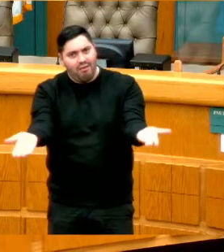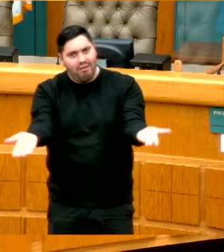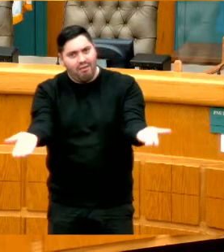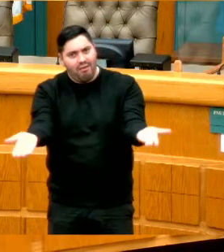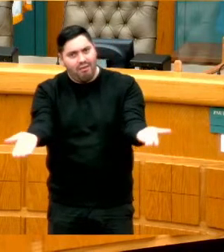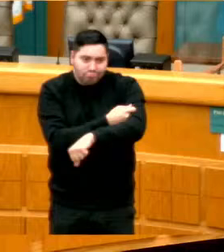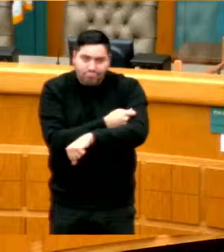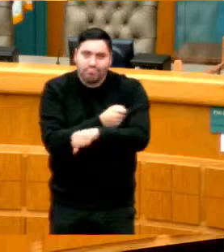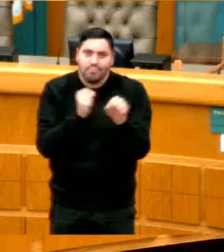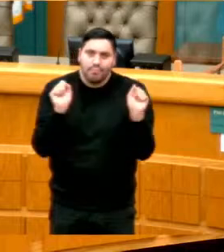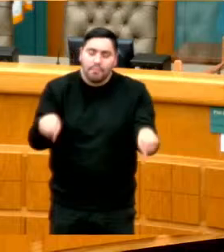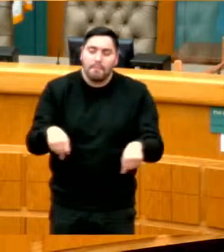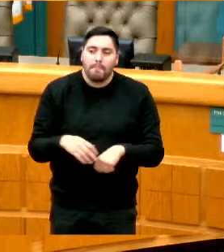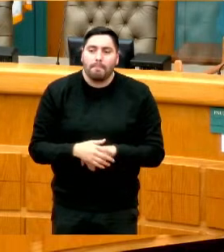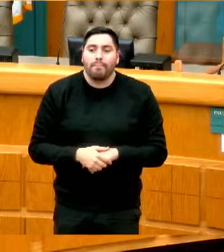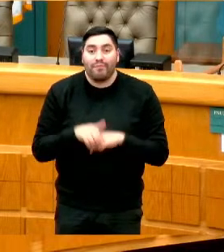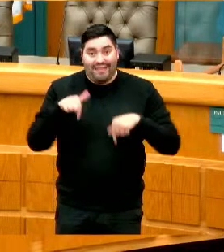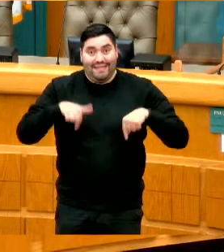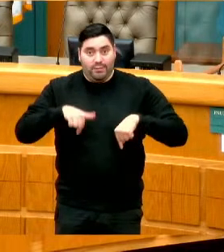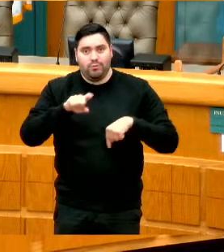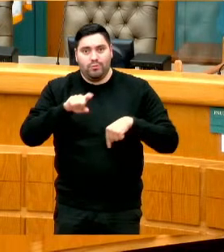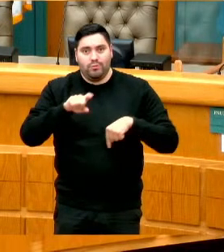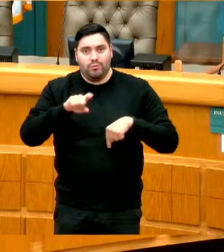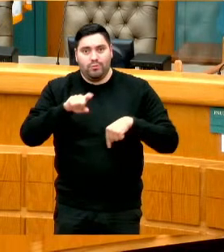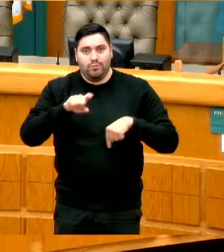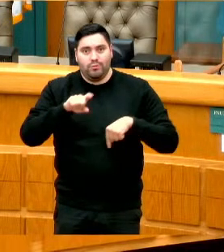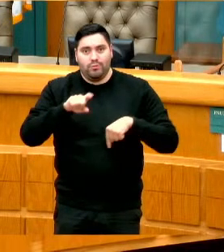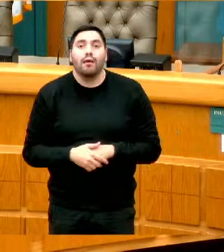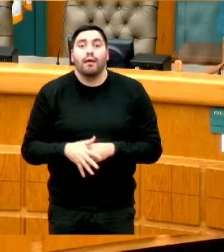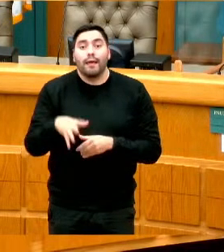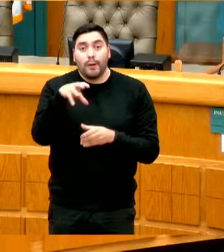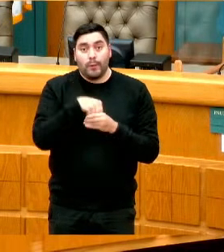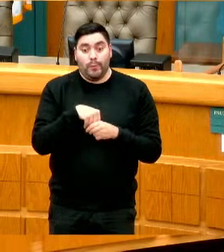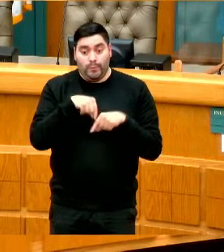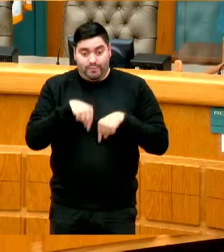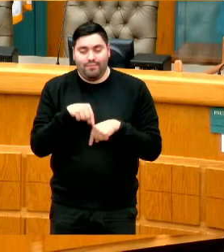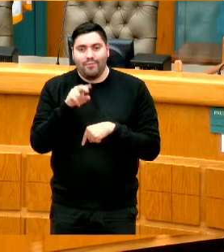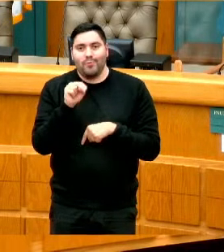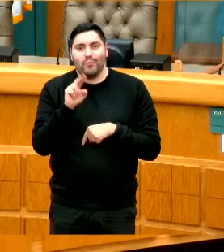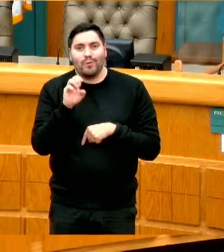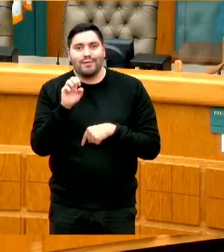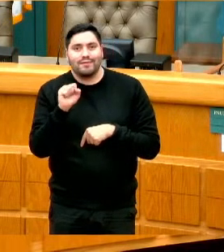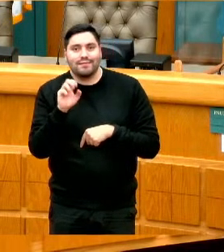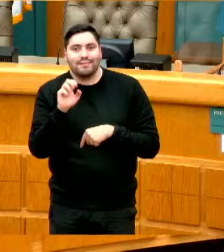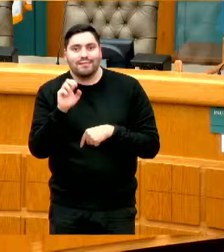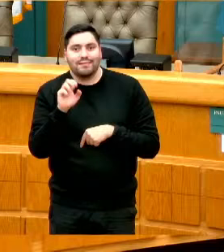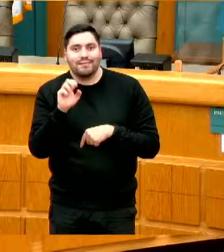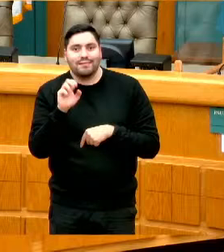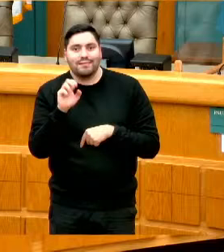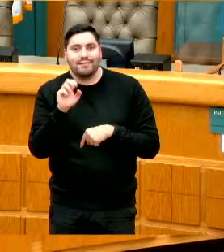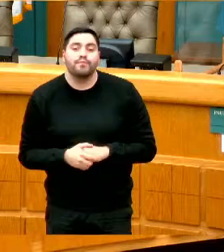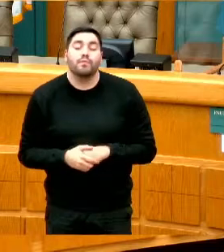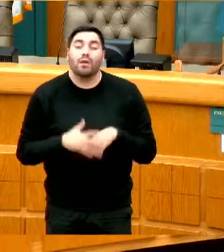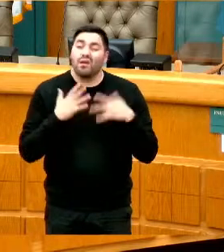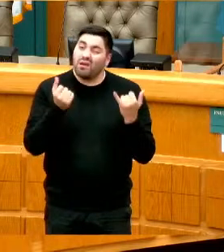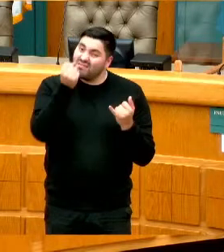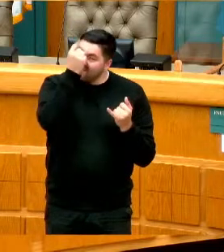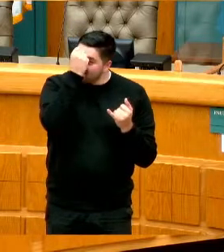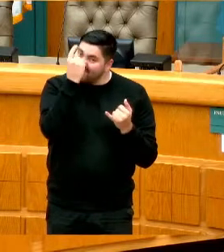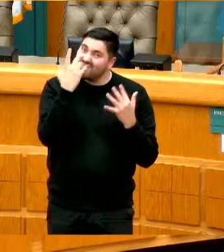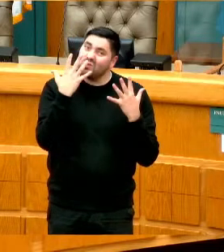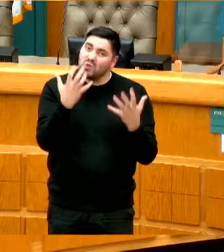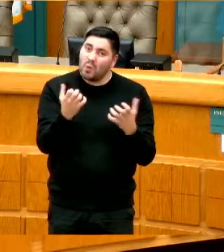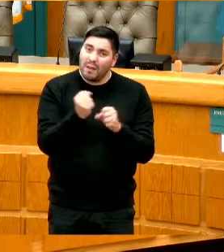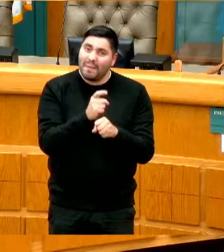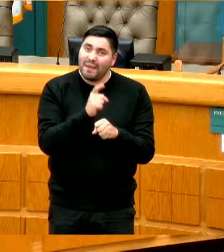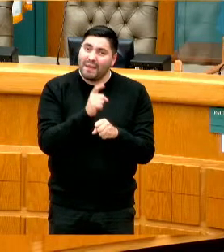the vaccine in the state of Texas, and that includes here in Nueces County. You do want to be mindful, though, of the product that